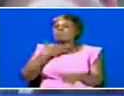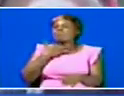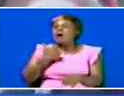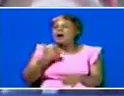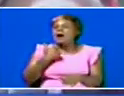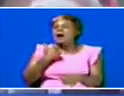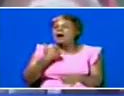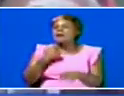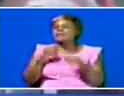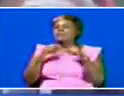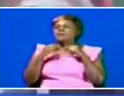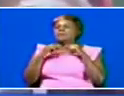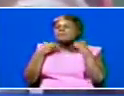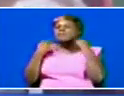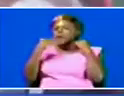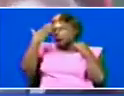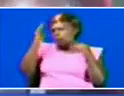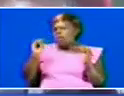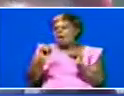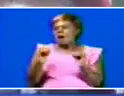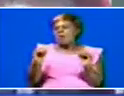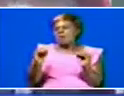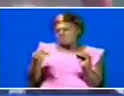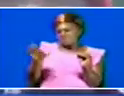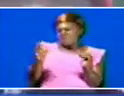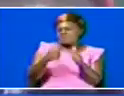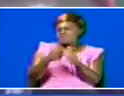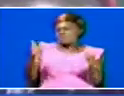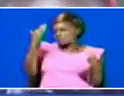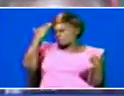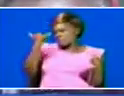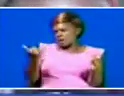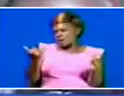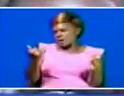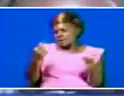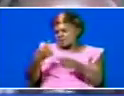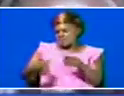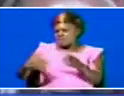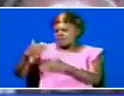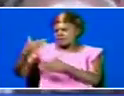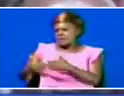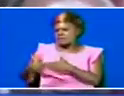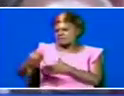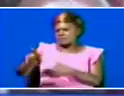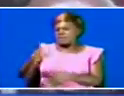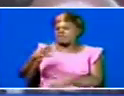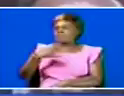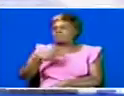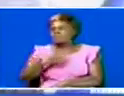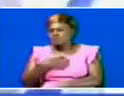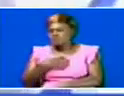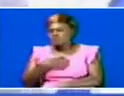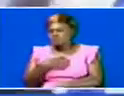askofu, atujui kwa sababu gani askofu anataka kukataa. Na hali mwaka ujao ako anaenda katika